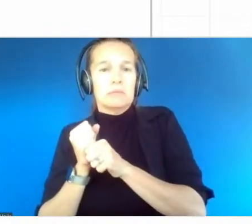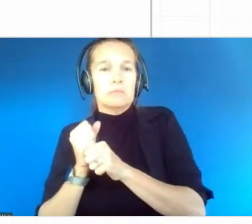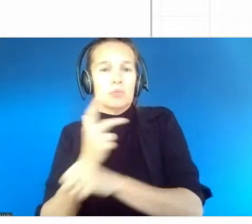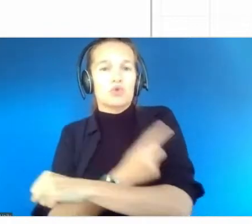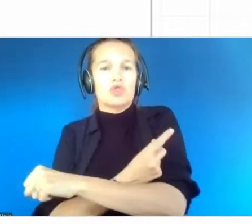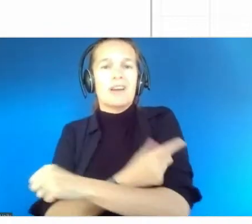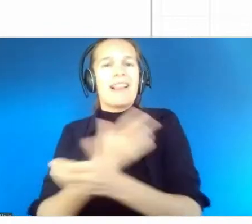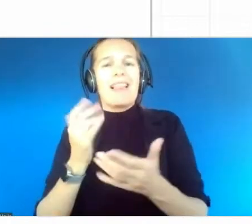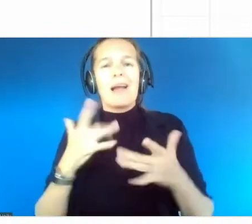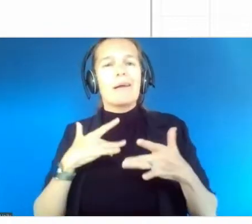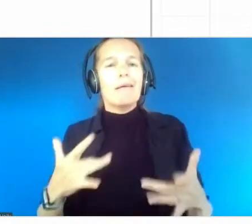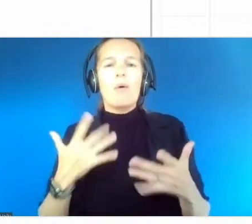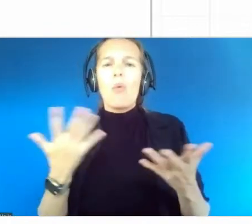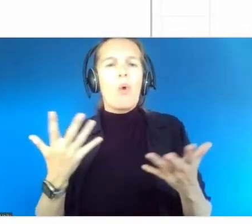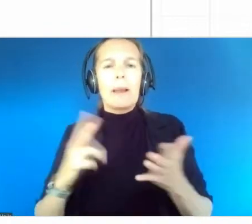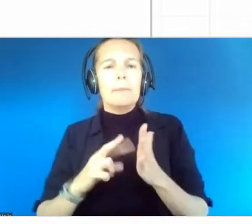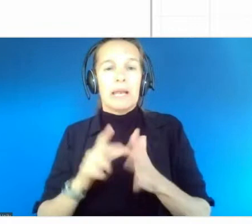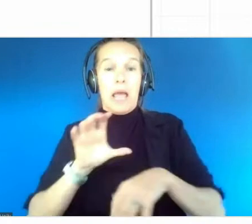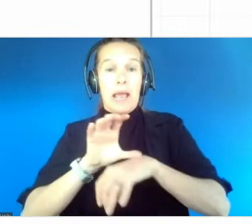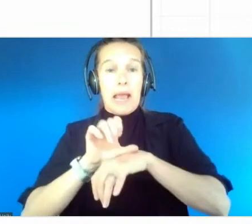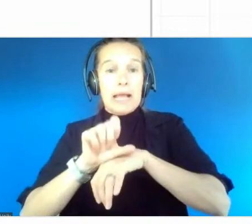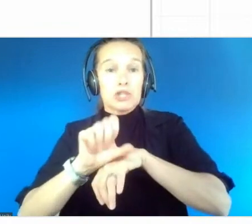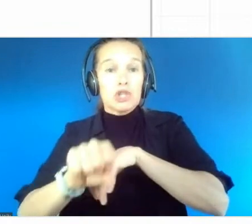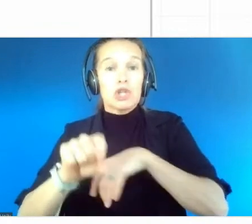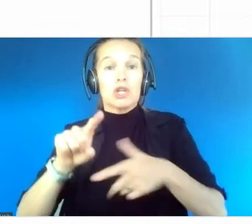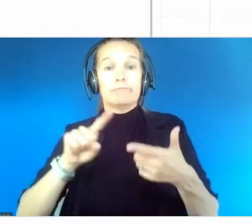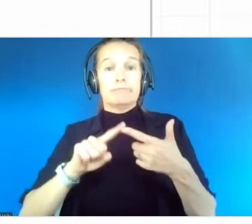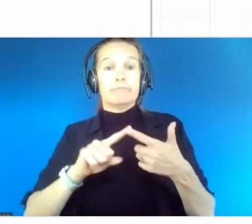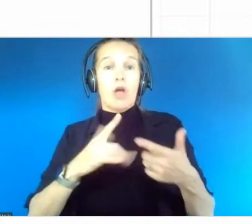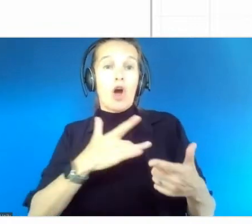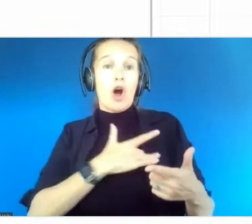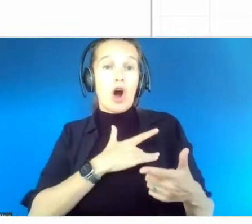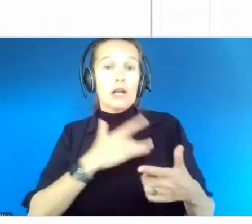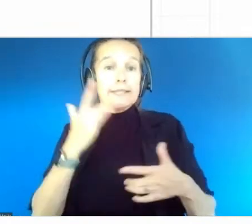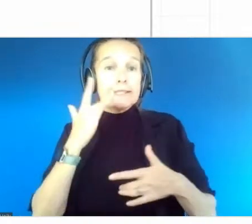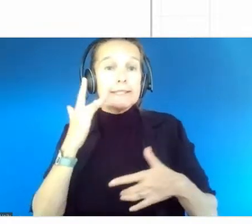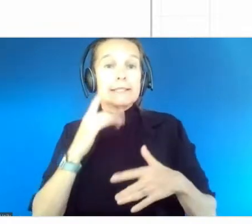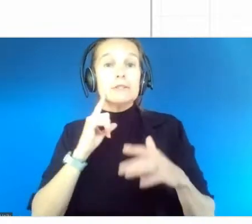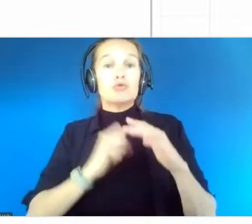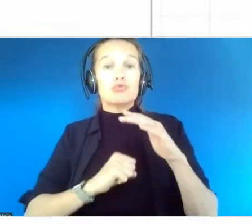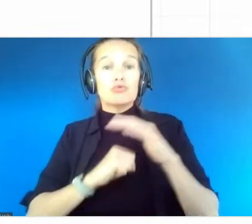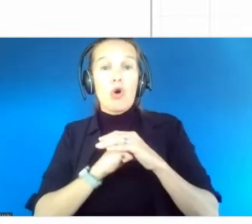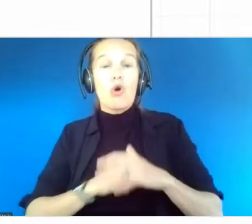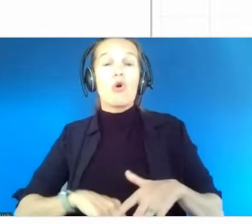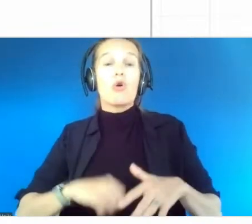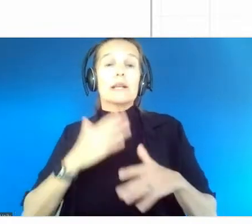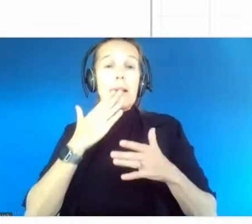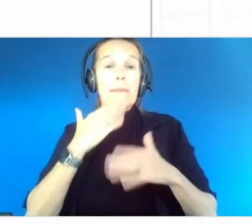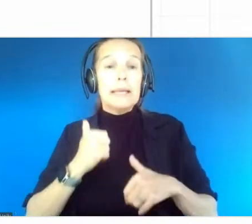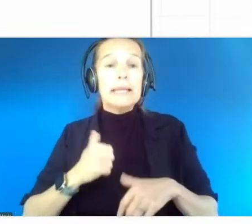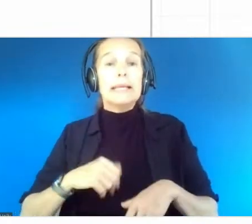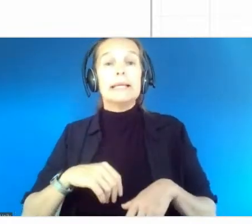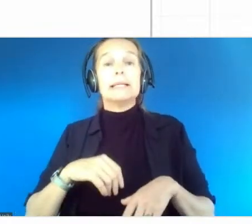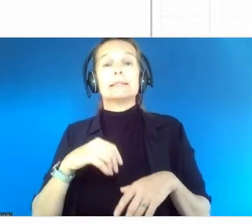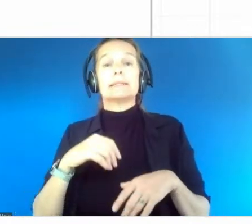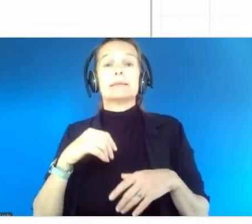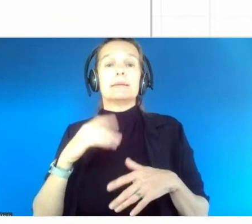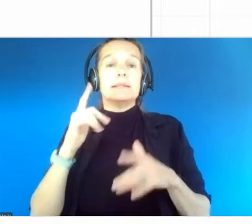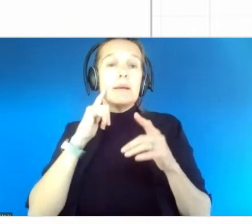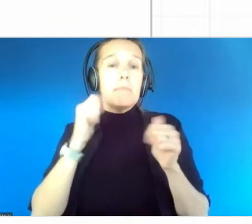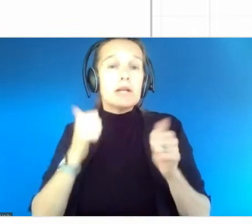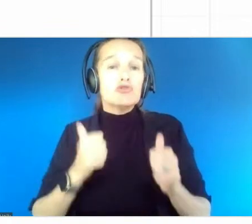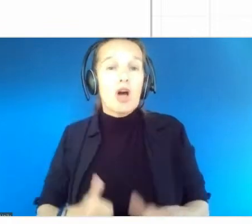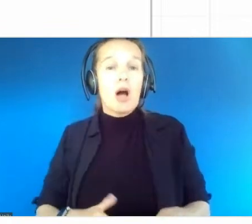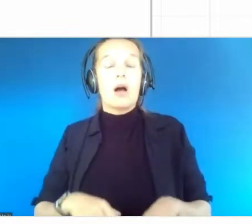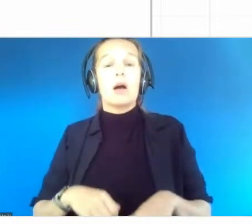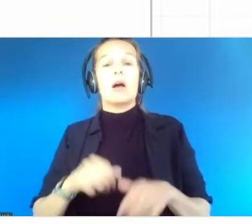with cancer, vascular disease, either heart disease or stroke, diabetes, dementia, chronic lung